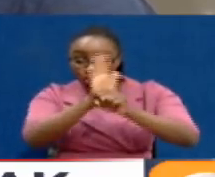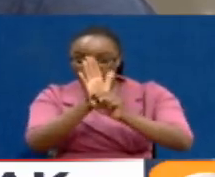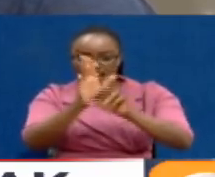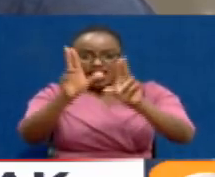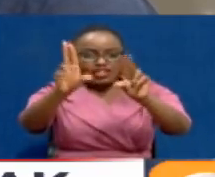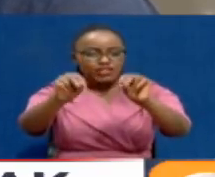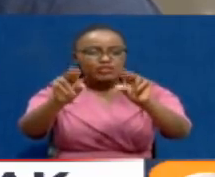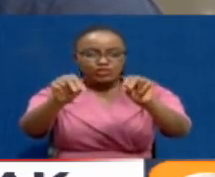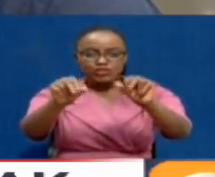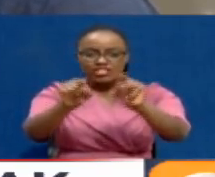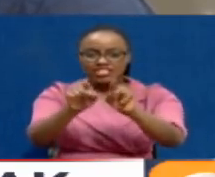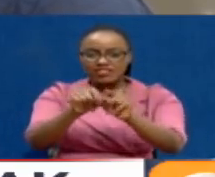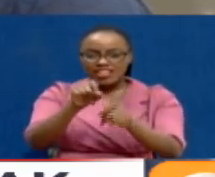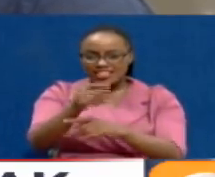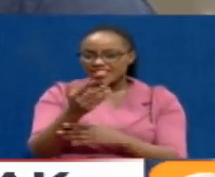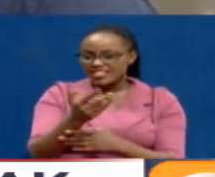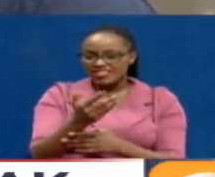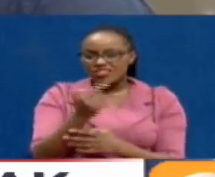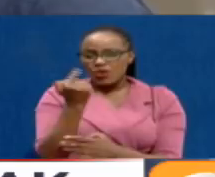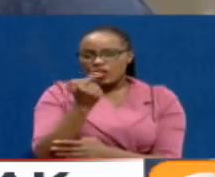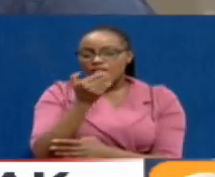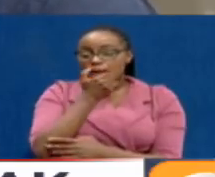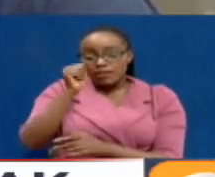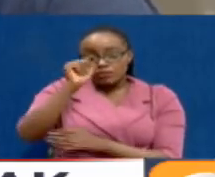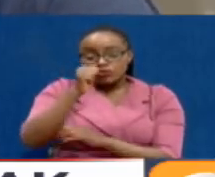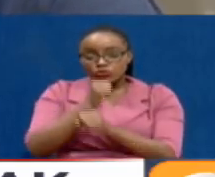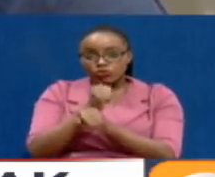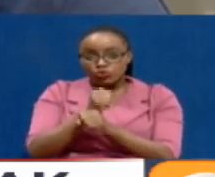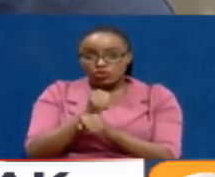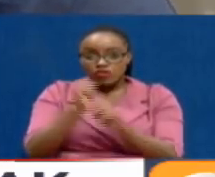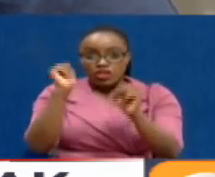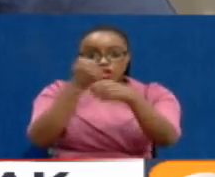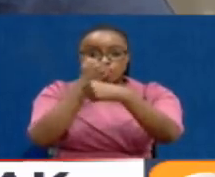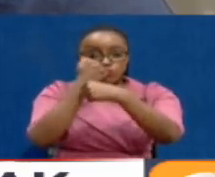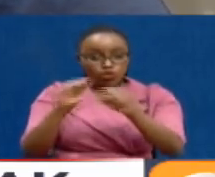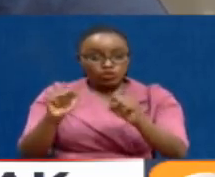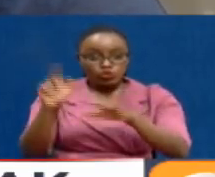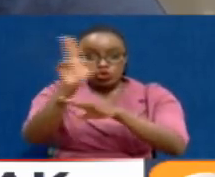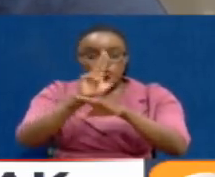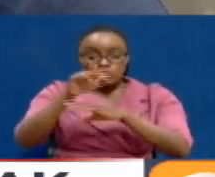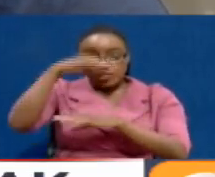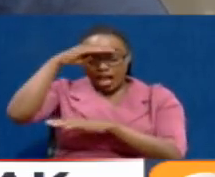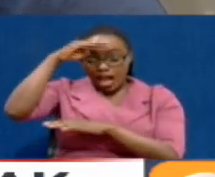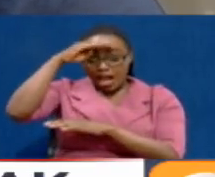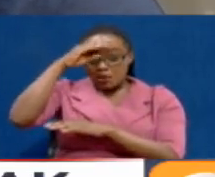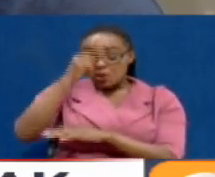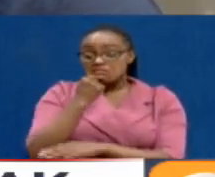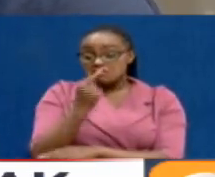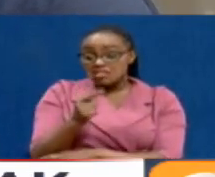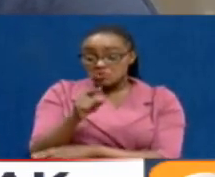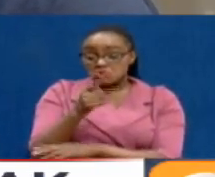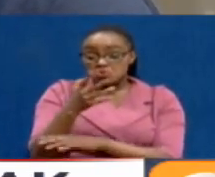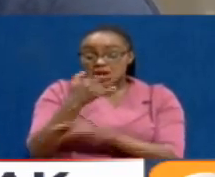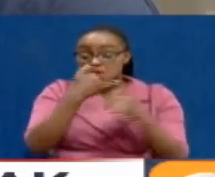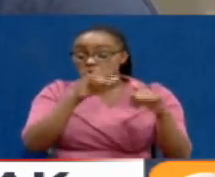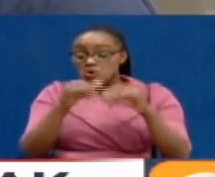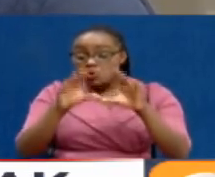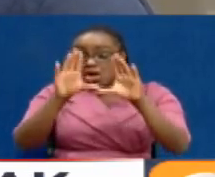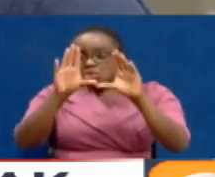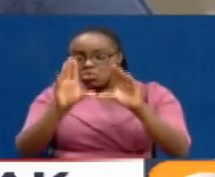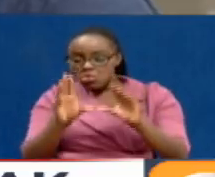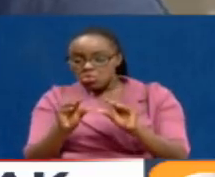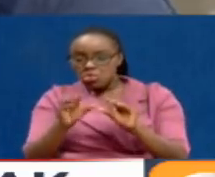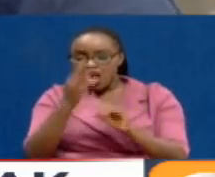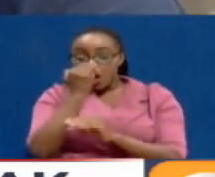we've clarified this quite a bit. I think that's the best we can do. You can't use alcohol and say that you are fighting the flu or